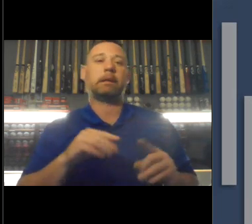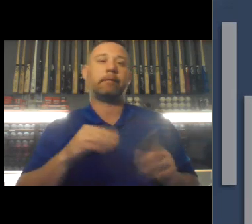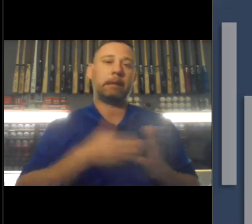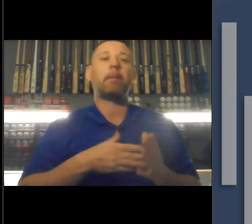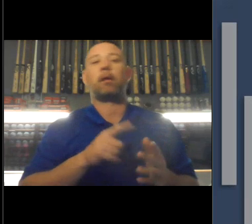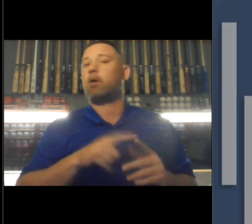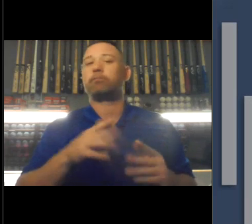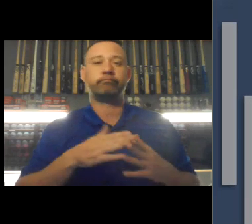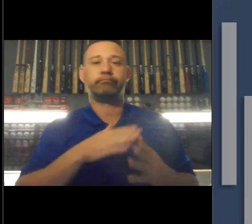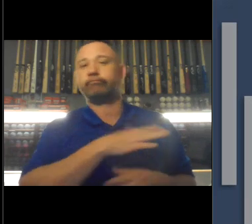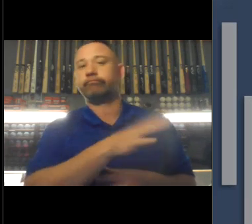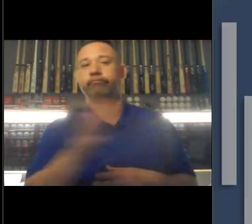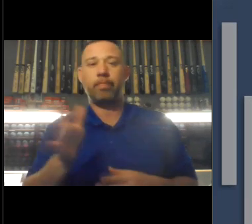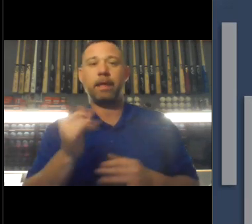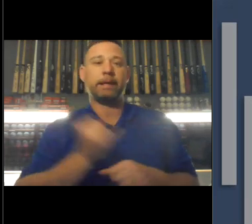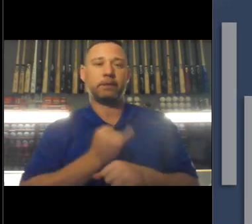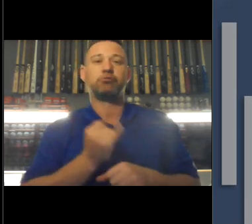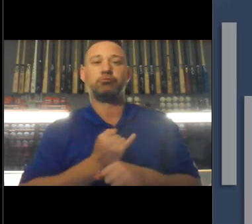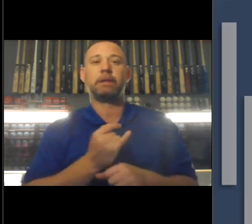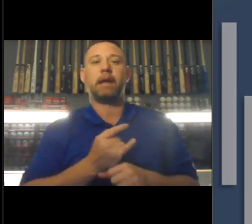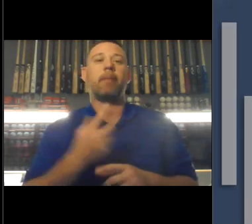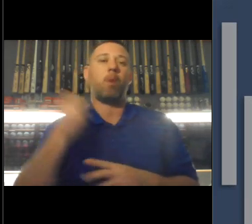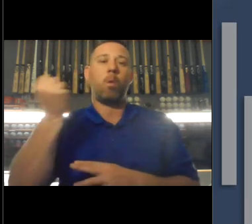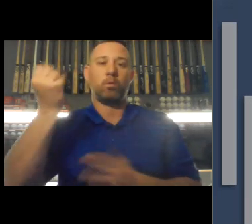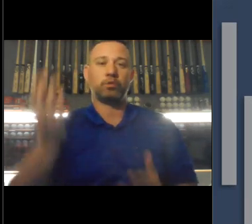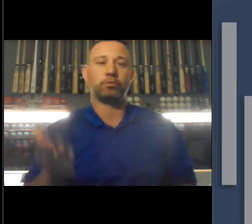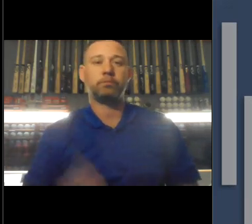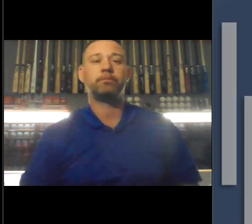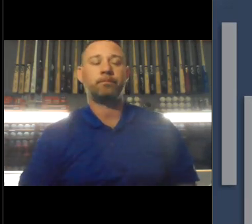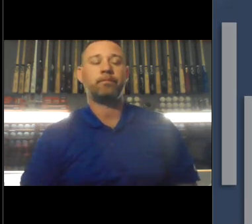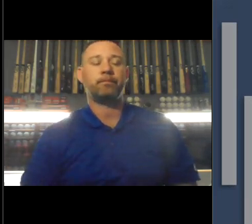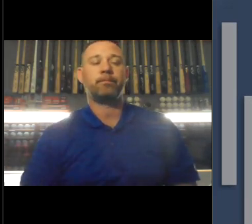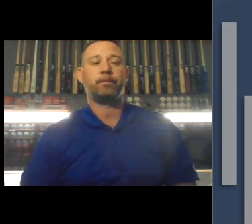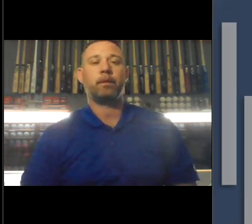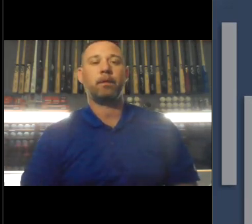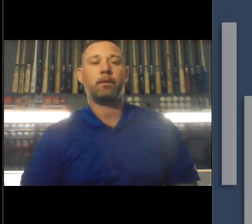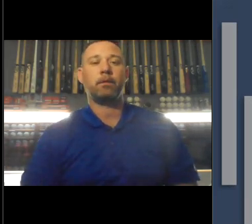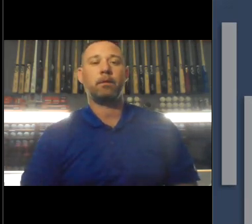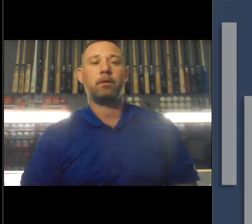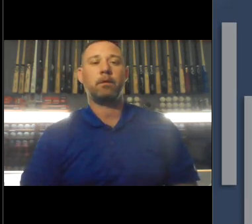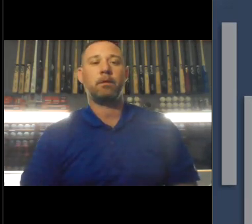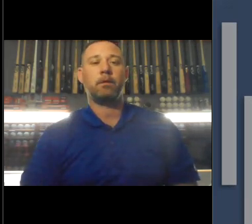entire industry and all of the stakeholders. Thank you.